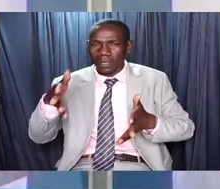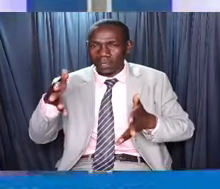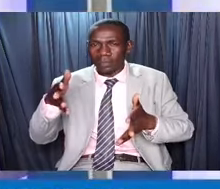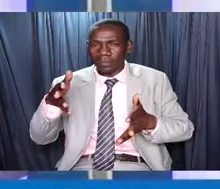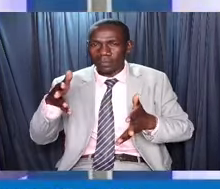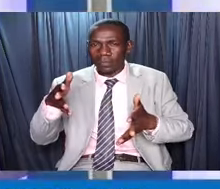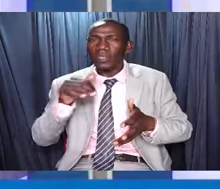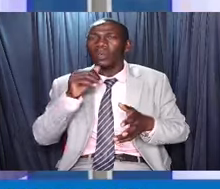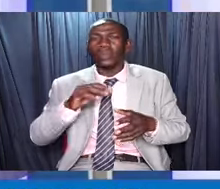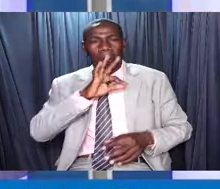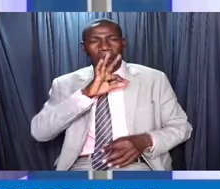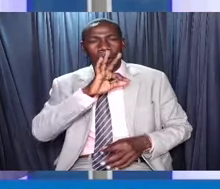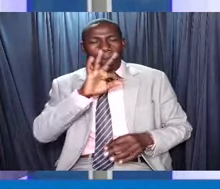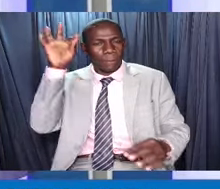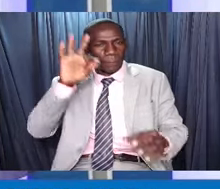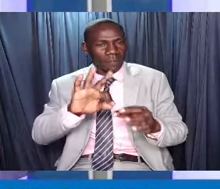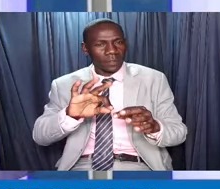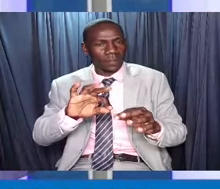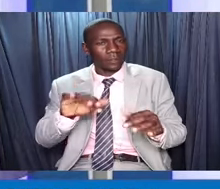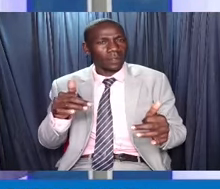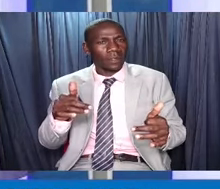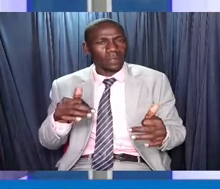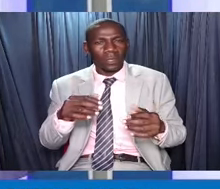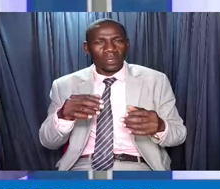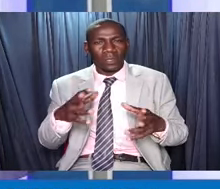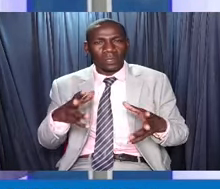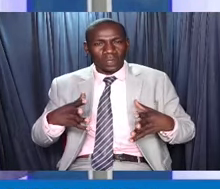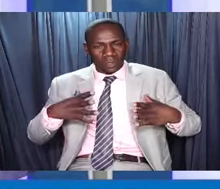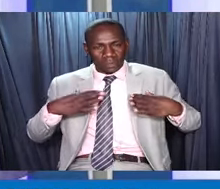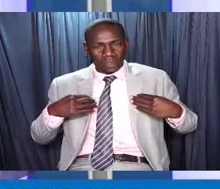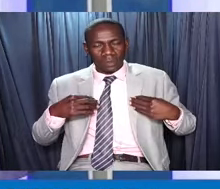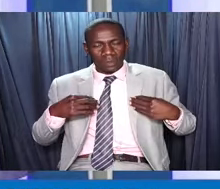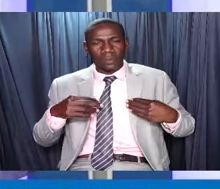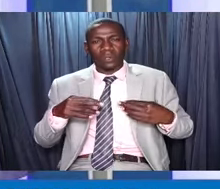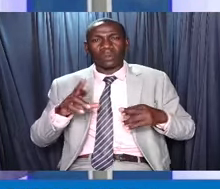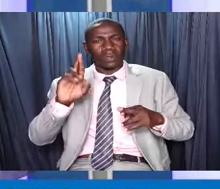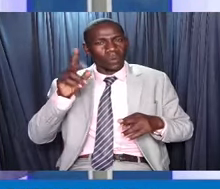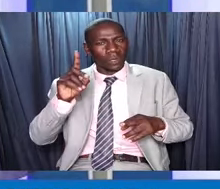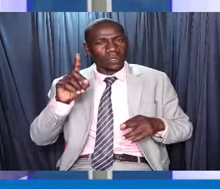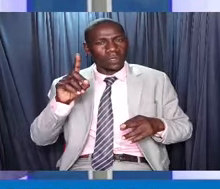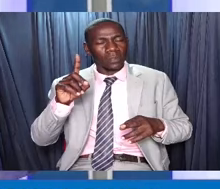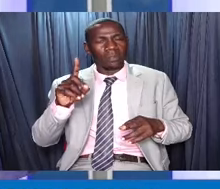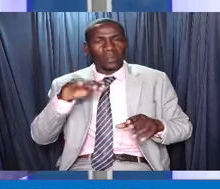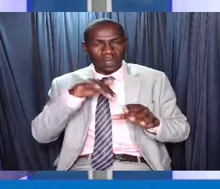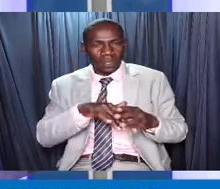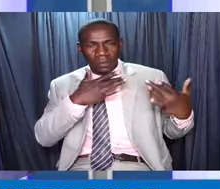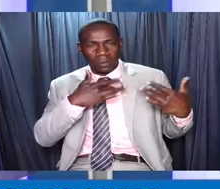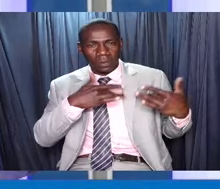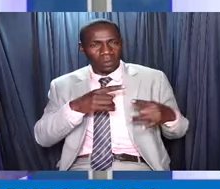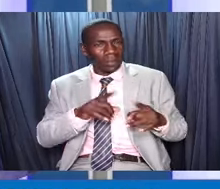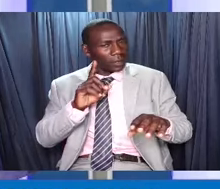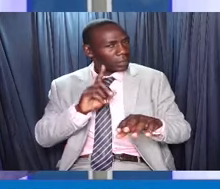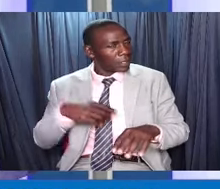sun. Hajakamilika bado. Is not complete yet. Utaona unaonyeka, unafundishika. You'll see yourself taking the warnings and teachings. Maana moyoni kile